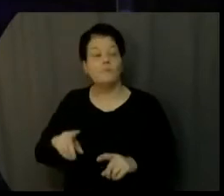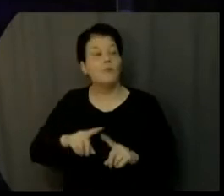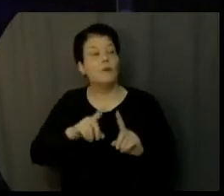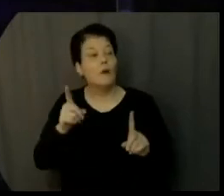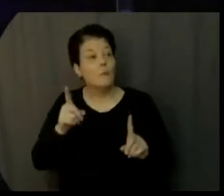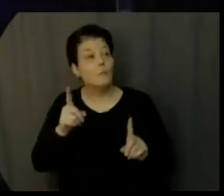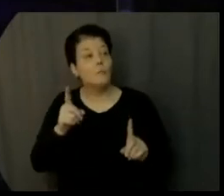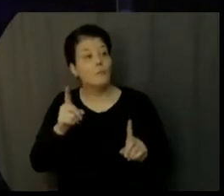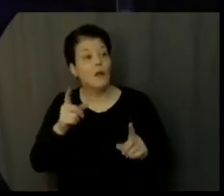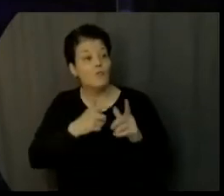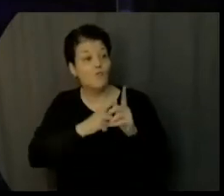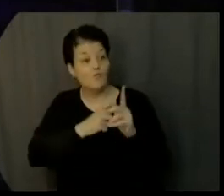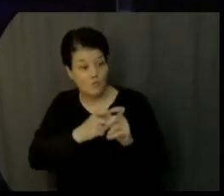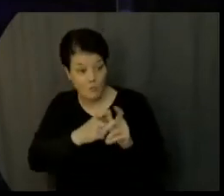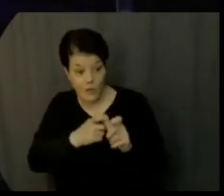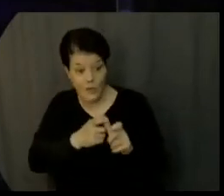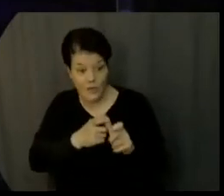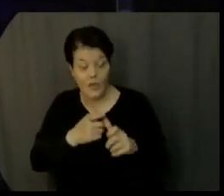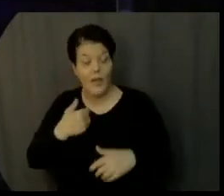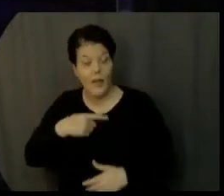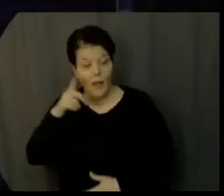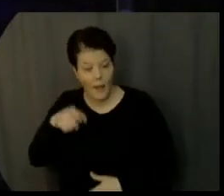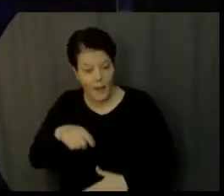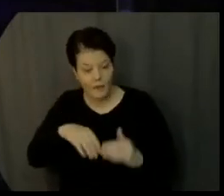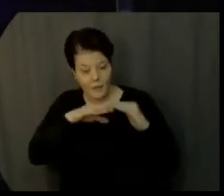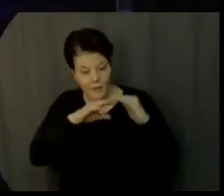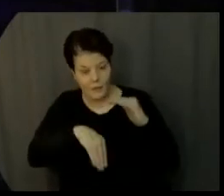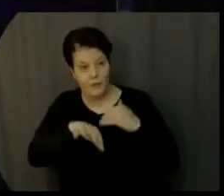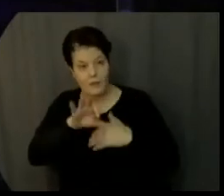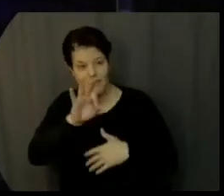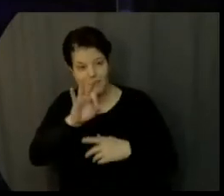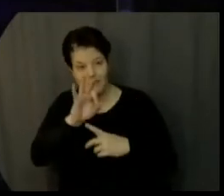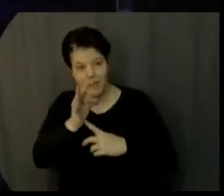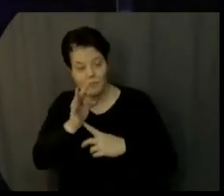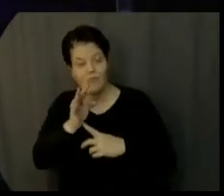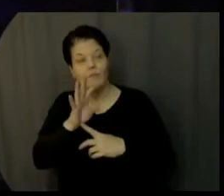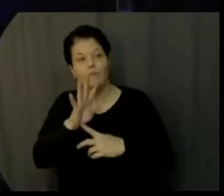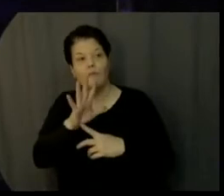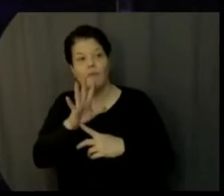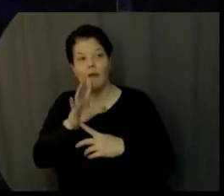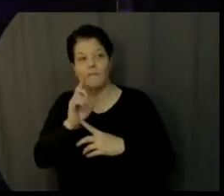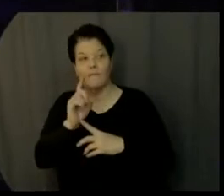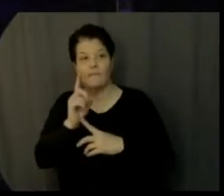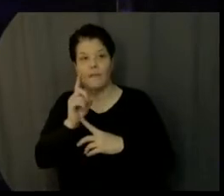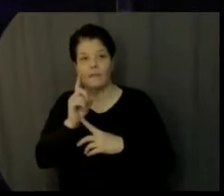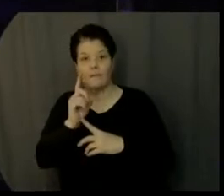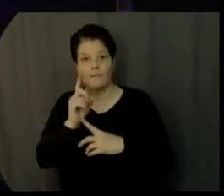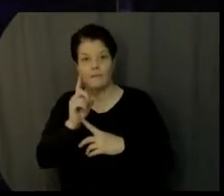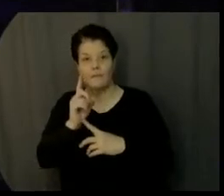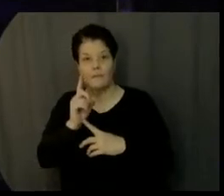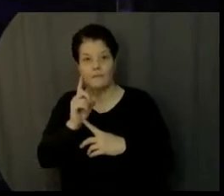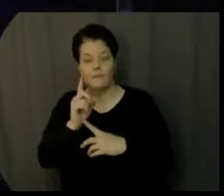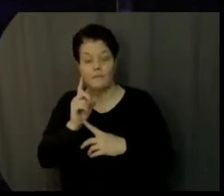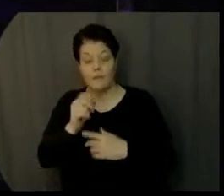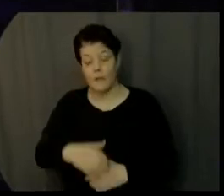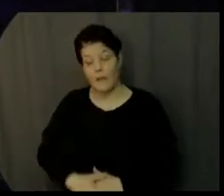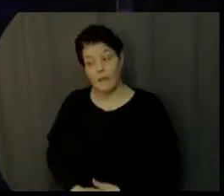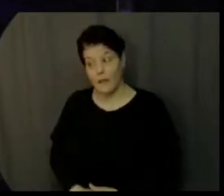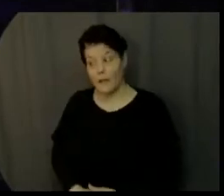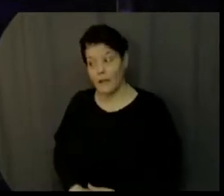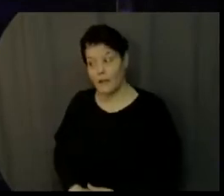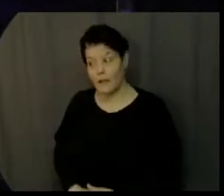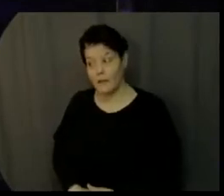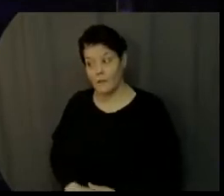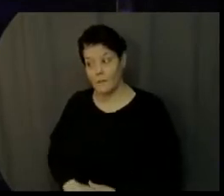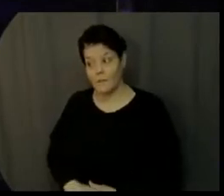in like 9 minutes and 45 seconds, which I'm sure some of you could do that. But for me, that was